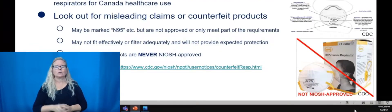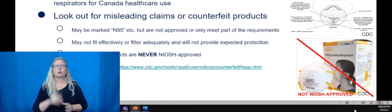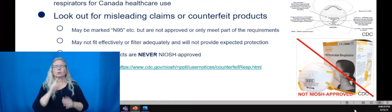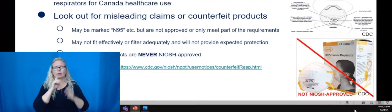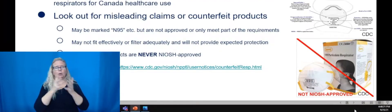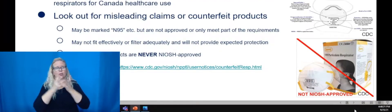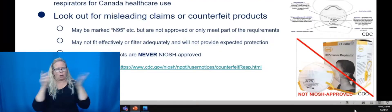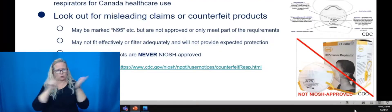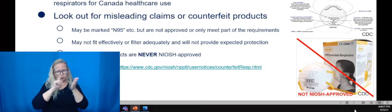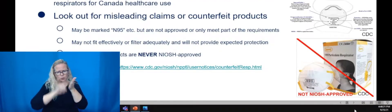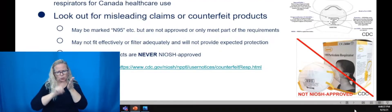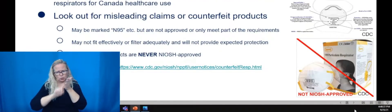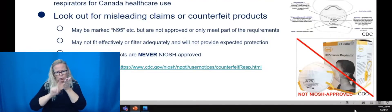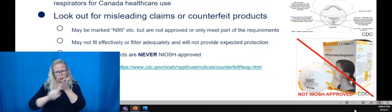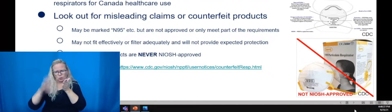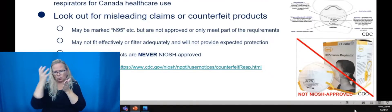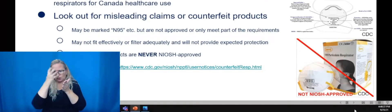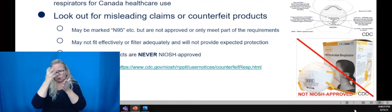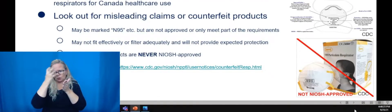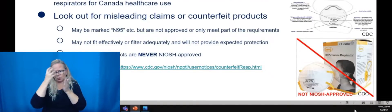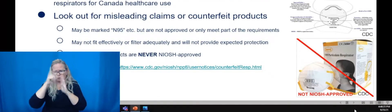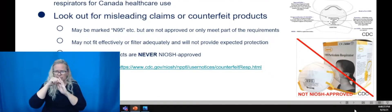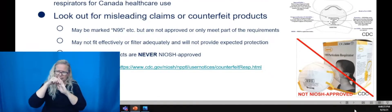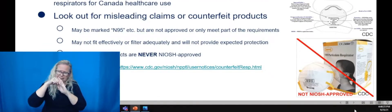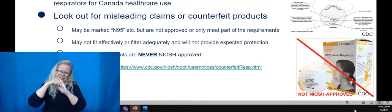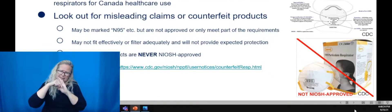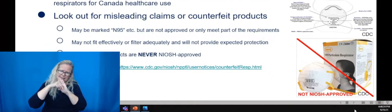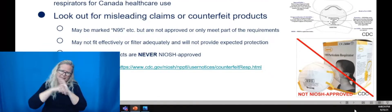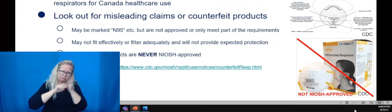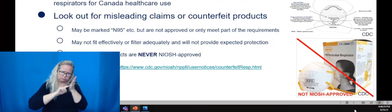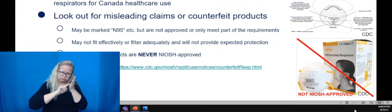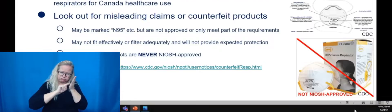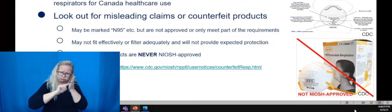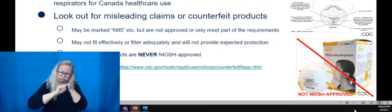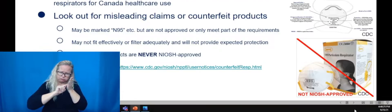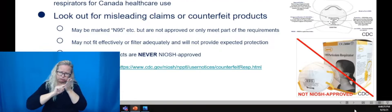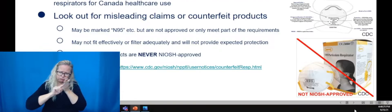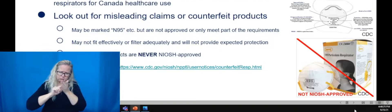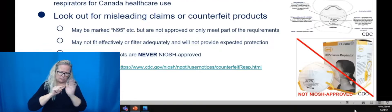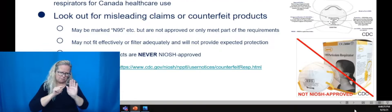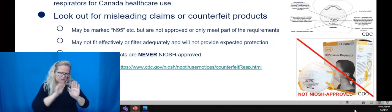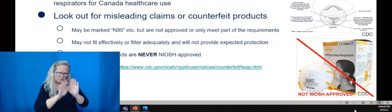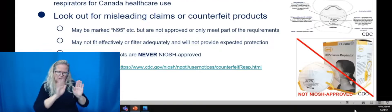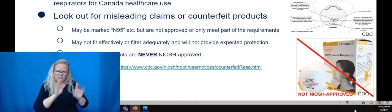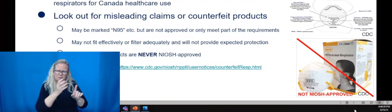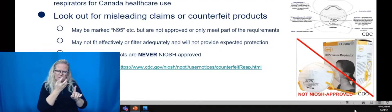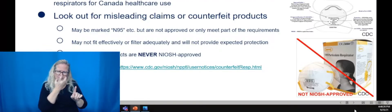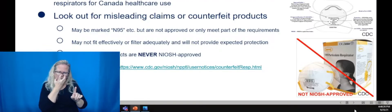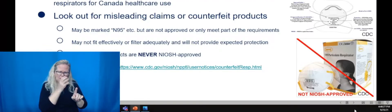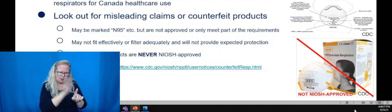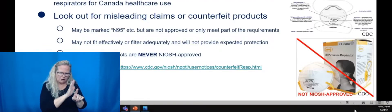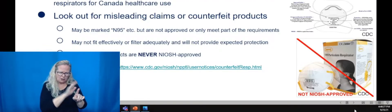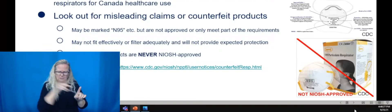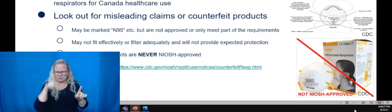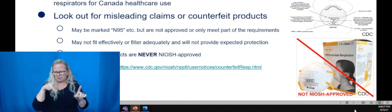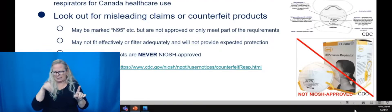the use of respirators and other personal protective equipment in workplaces to continually advance safety in workplaces.